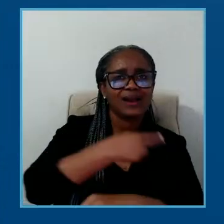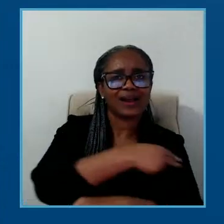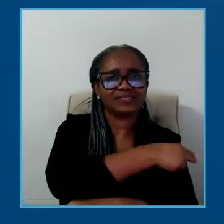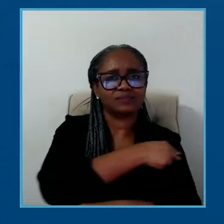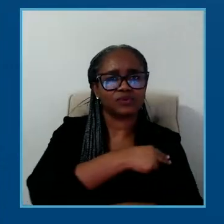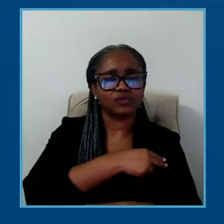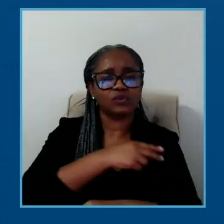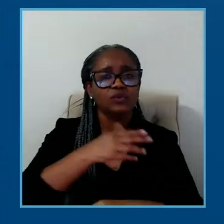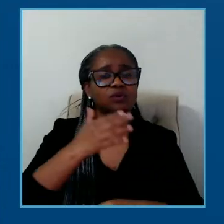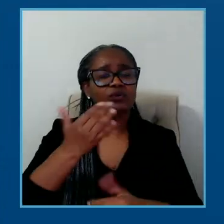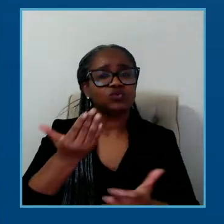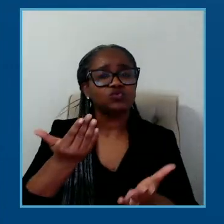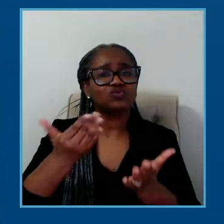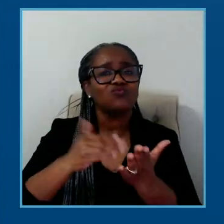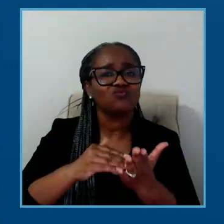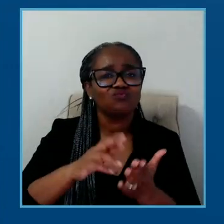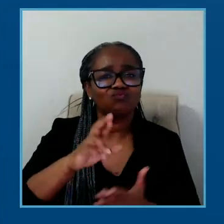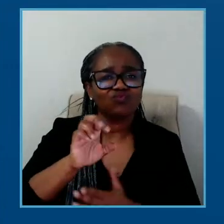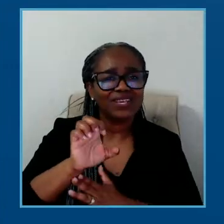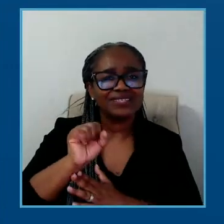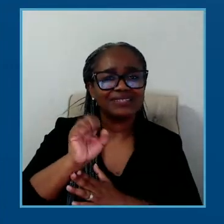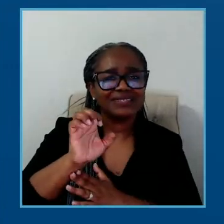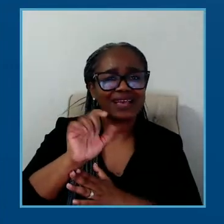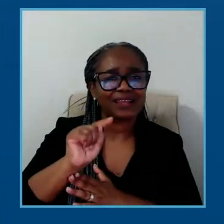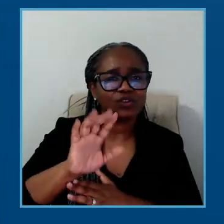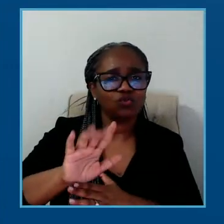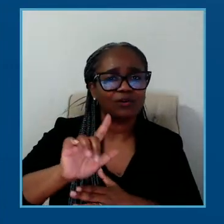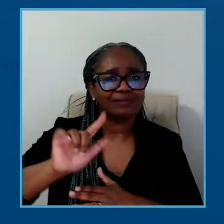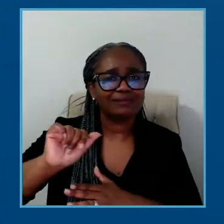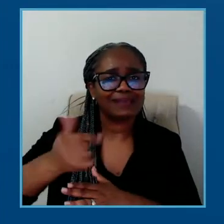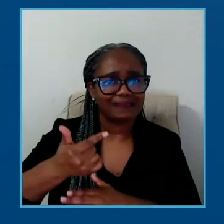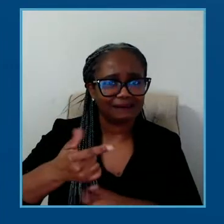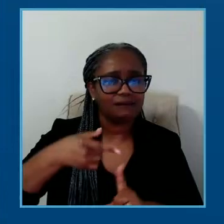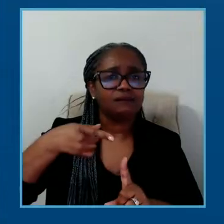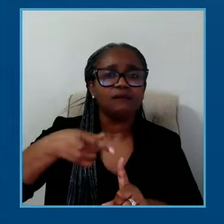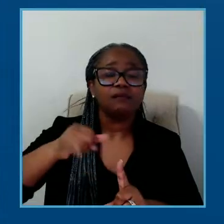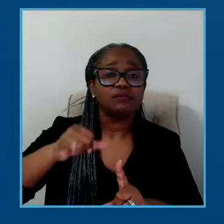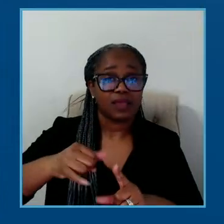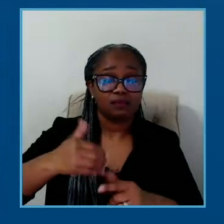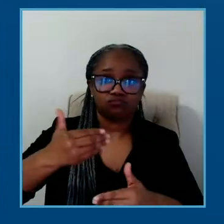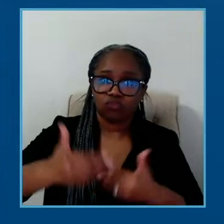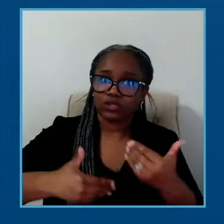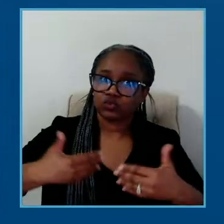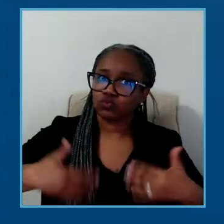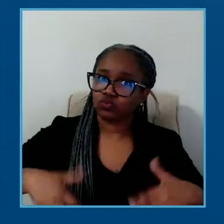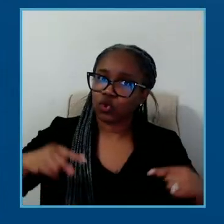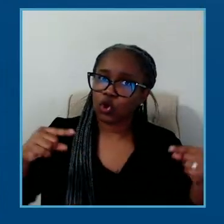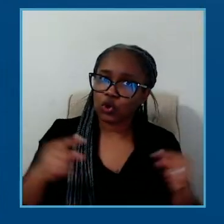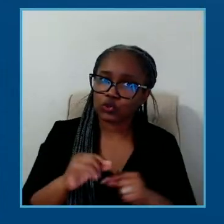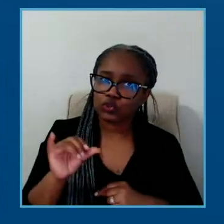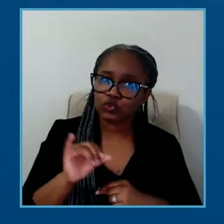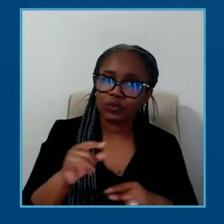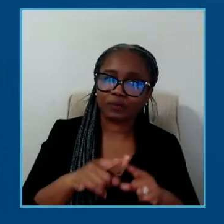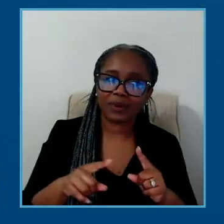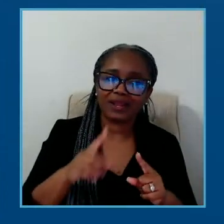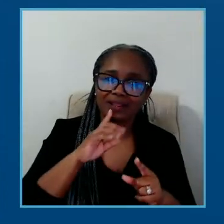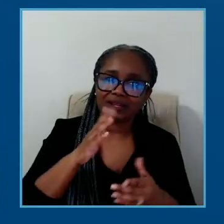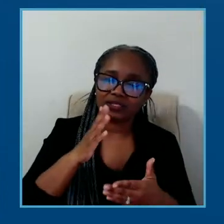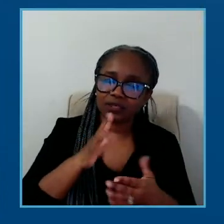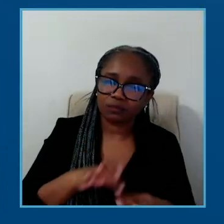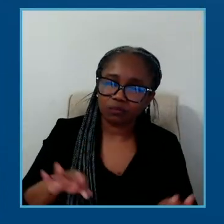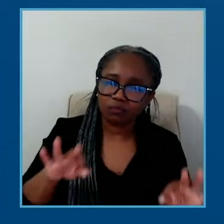is painful too. But it is a part of the recovery of the initial incident. So we